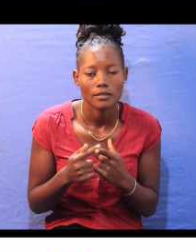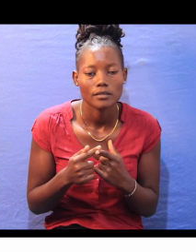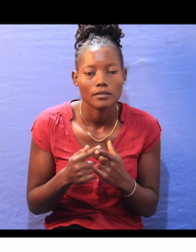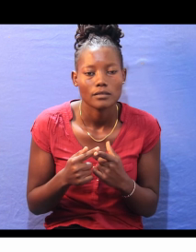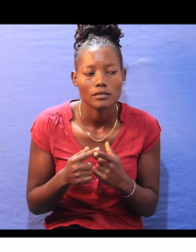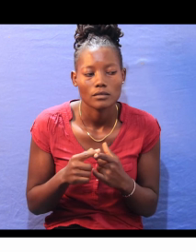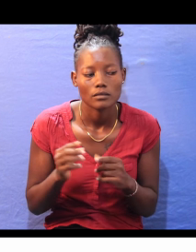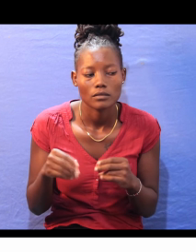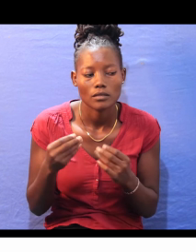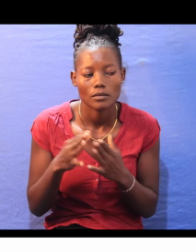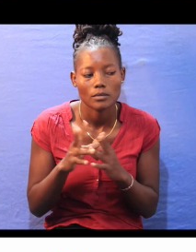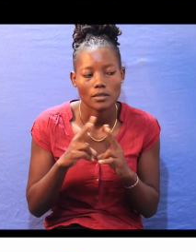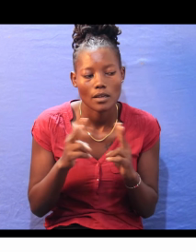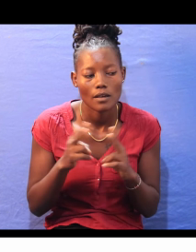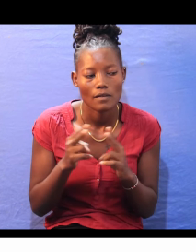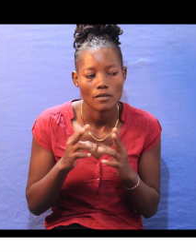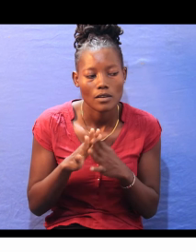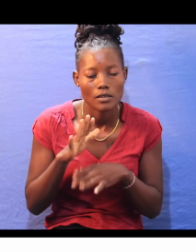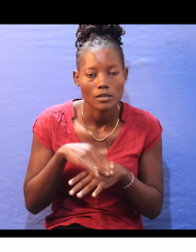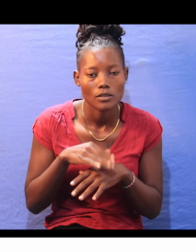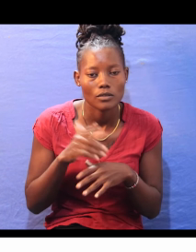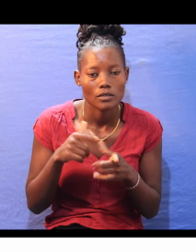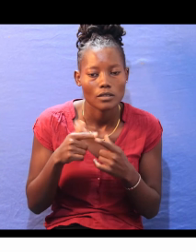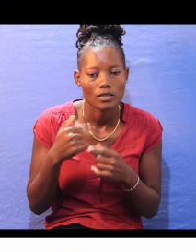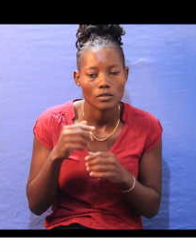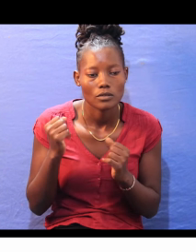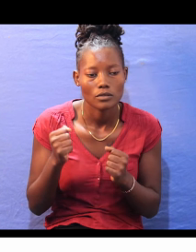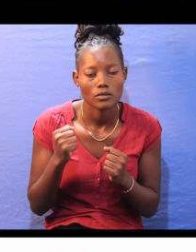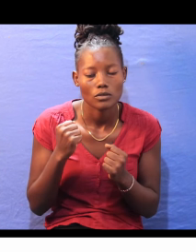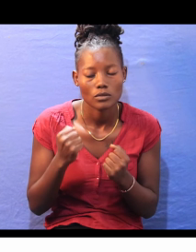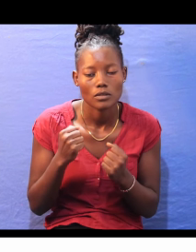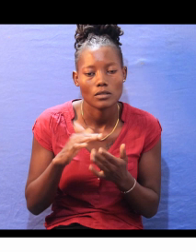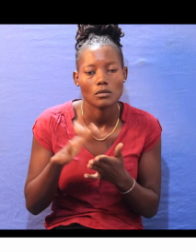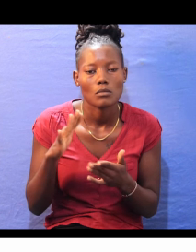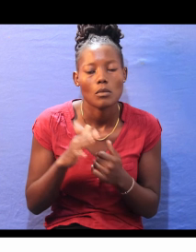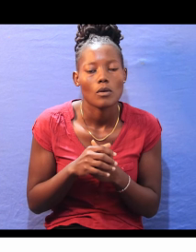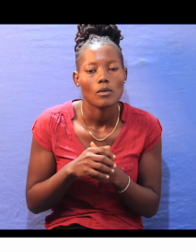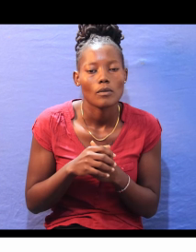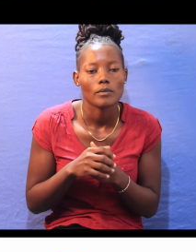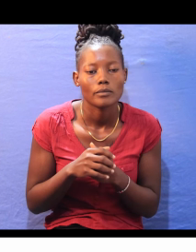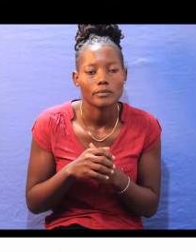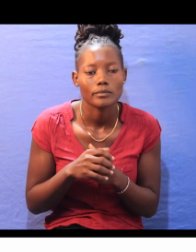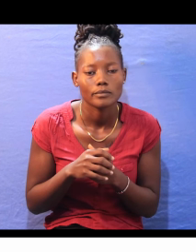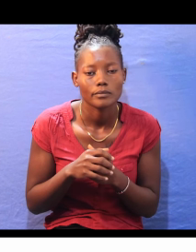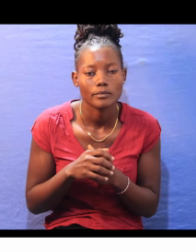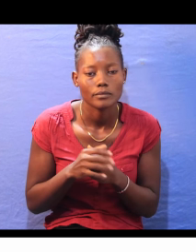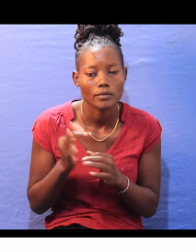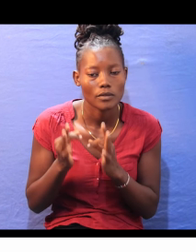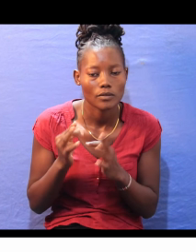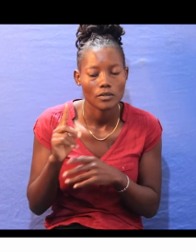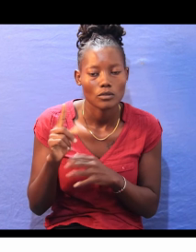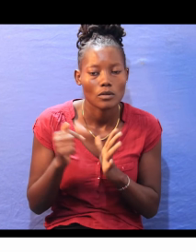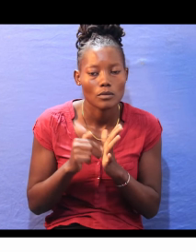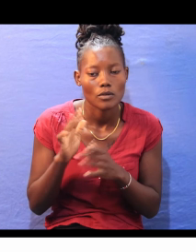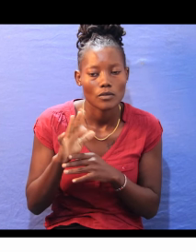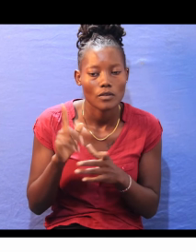are very explosive. Their reactive strength is very good. If we're below a 1.5,